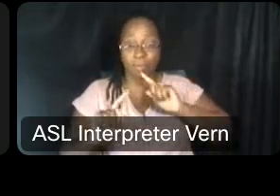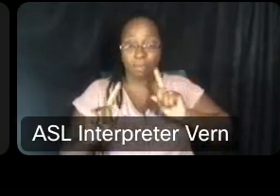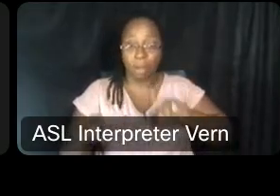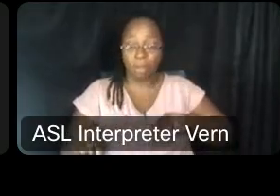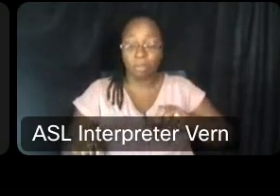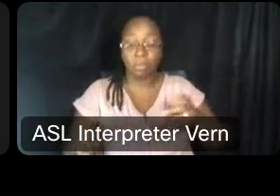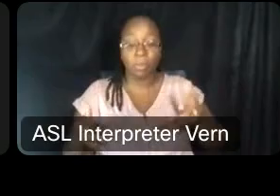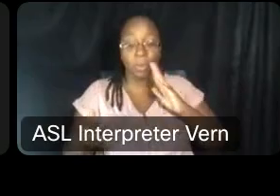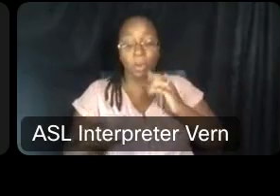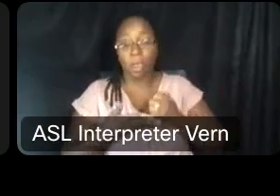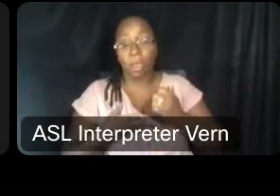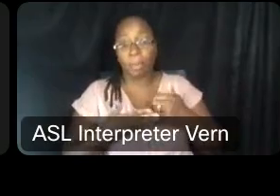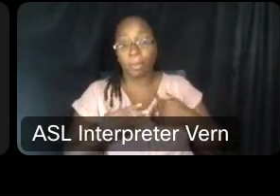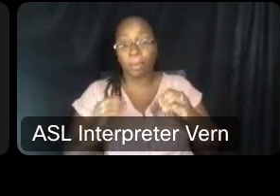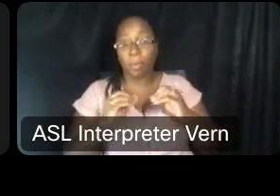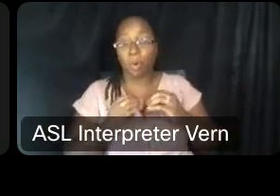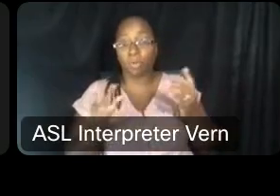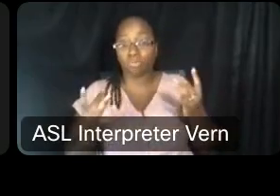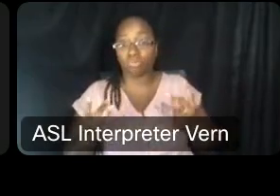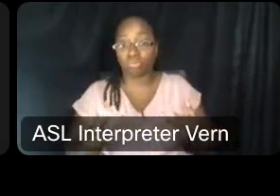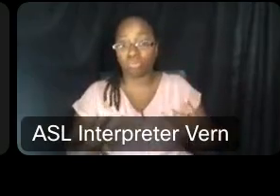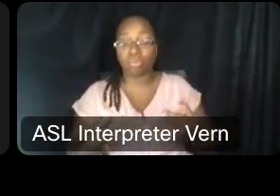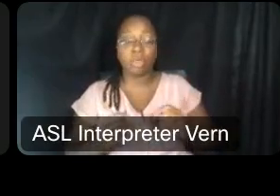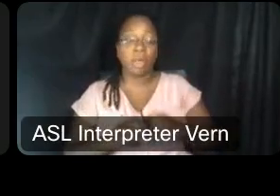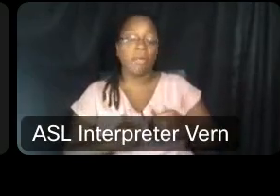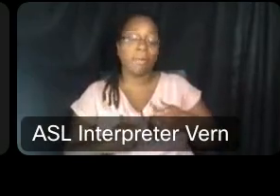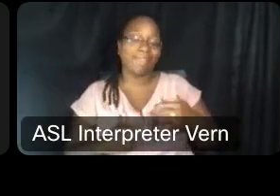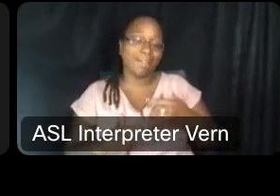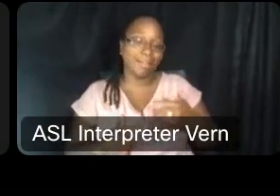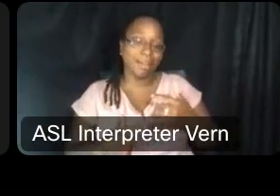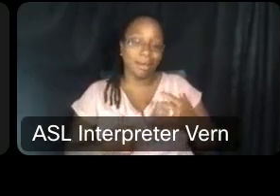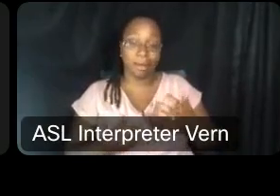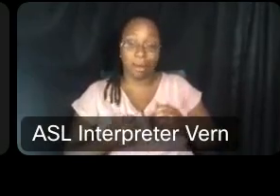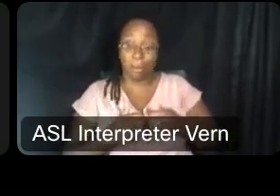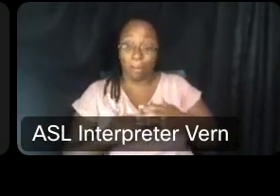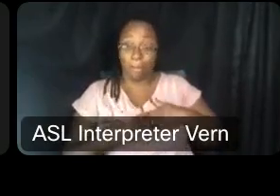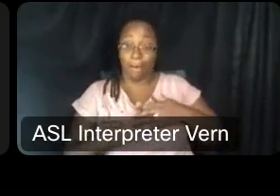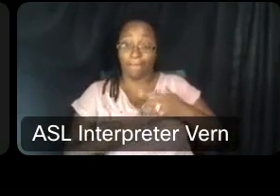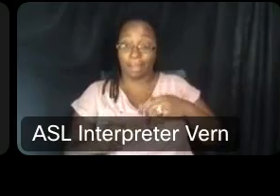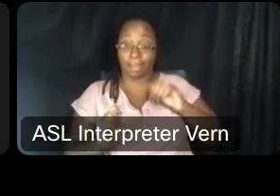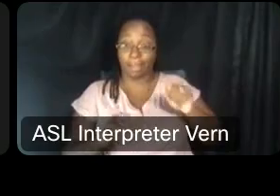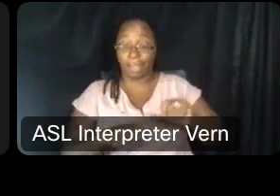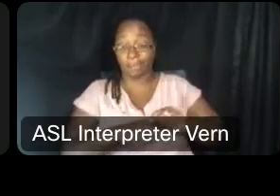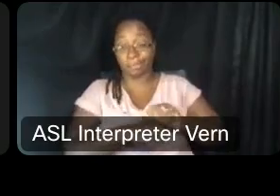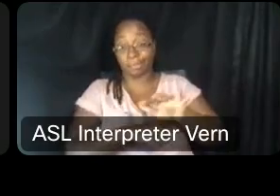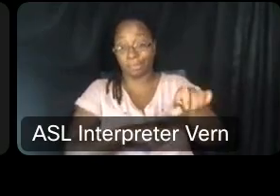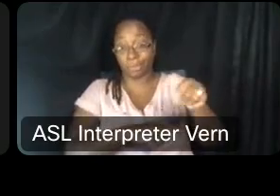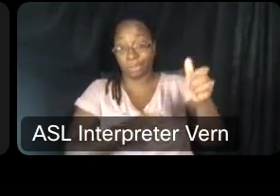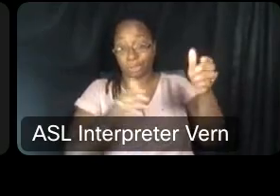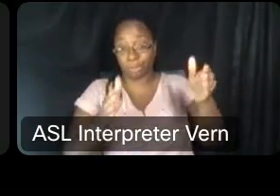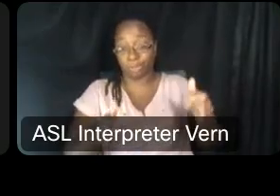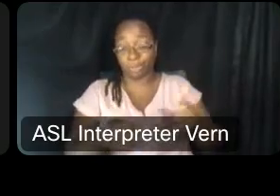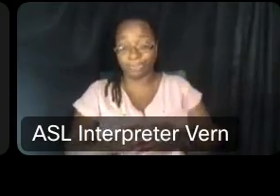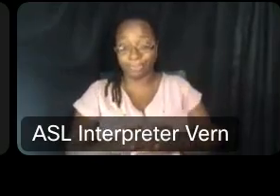grounded? And how am I feeling? And how might that affect someone else? Another way we can check in with